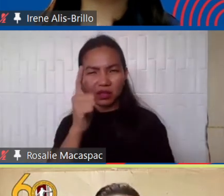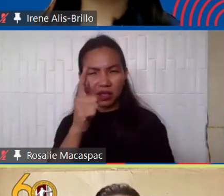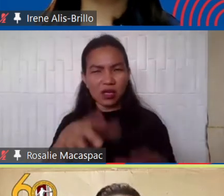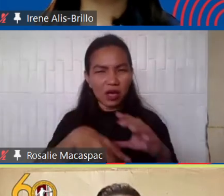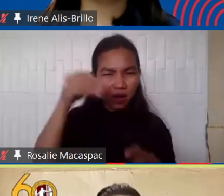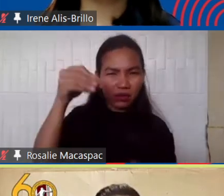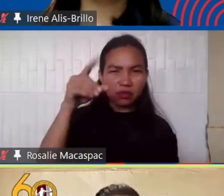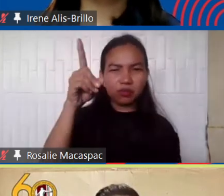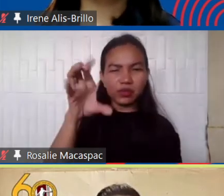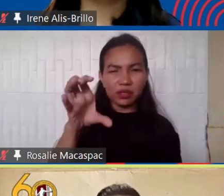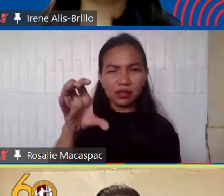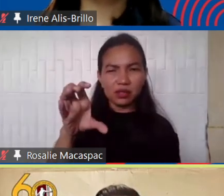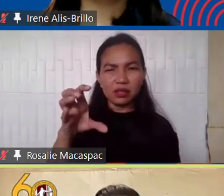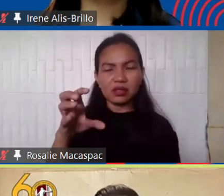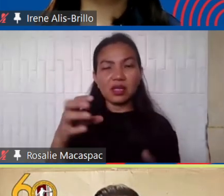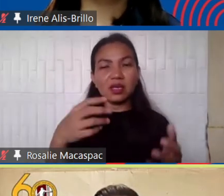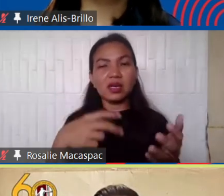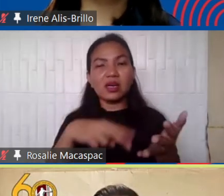abstracts. So